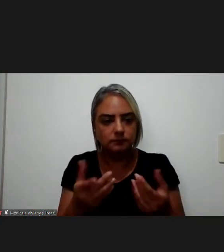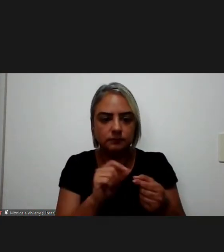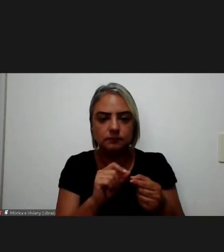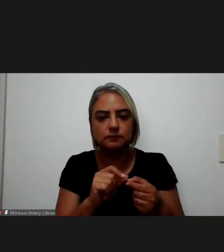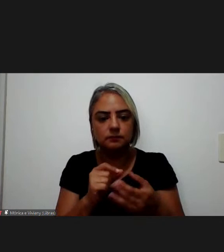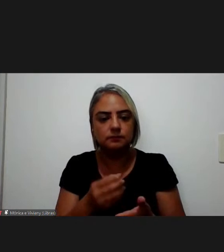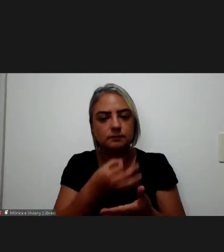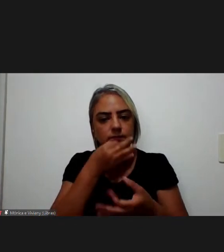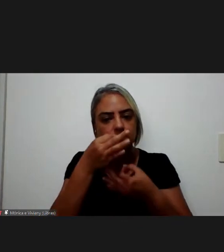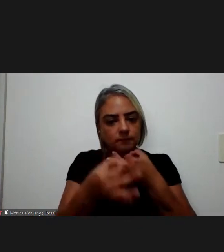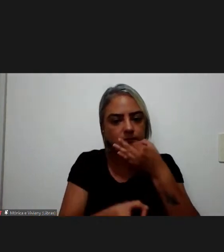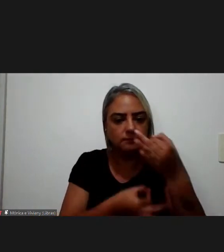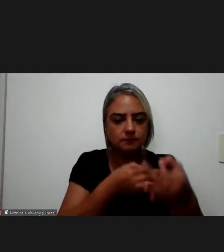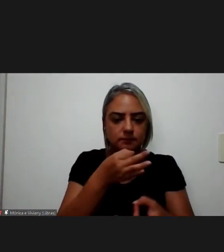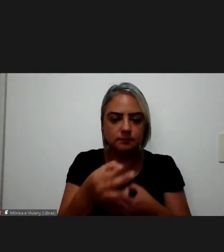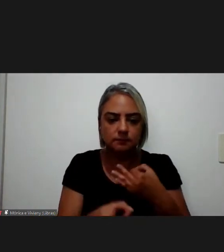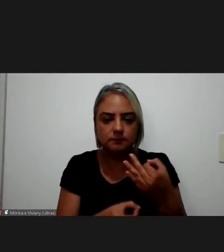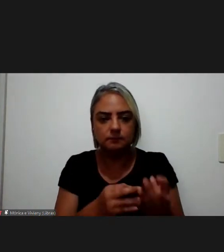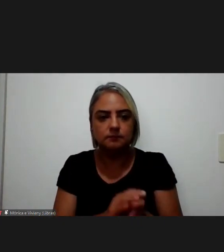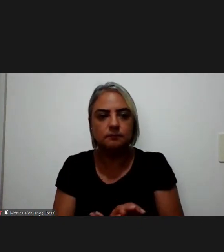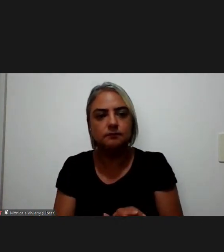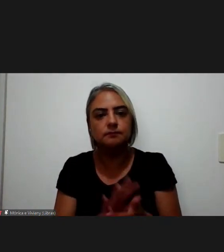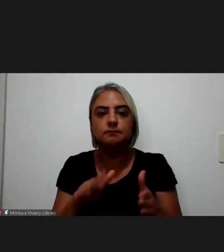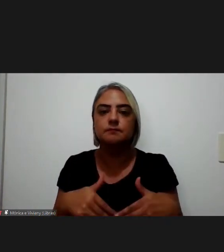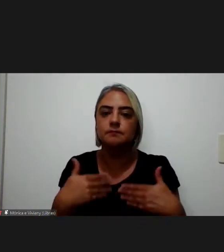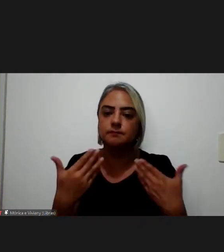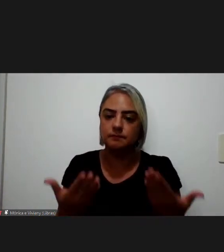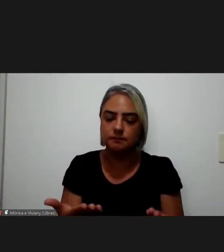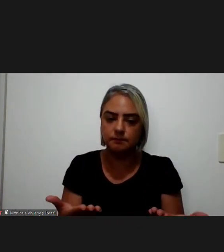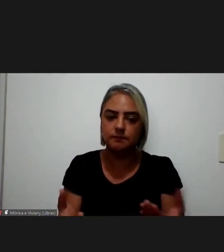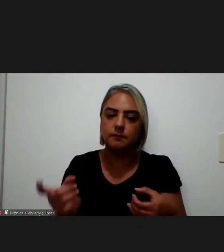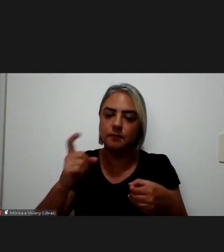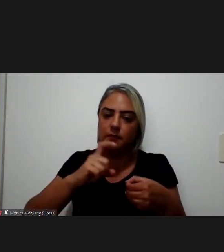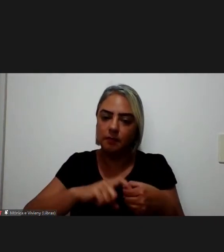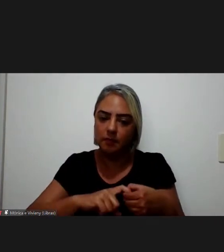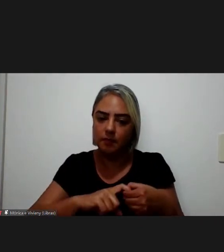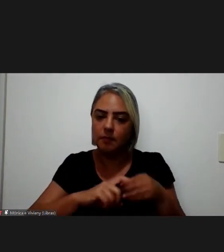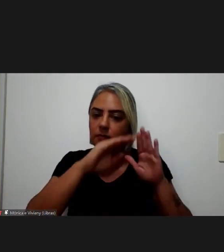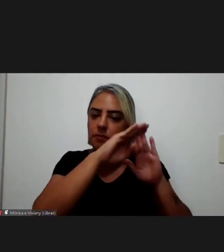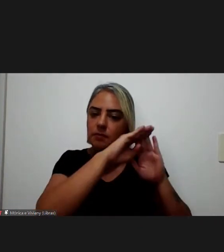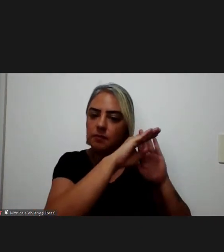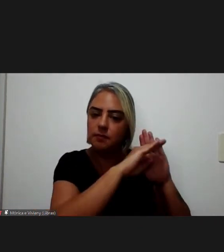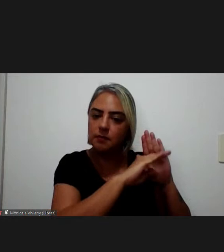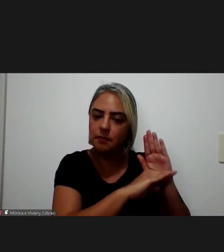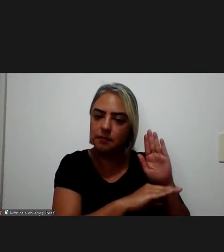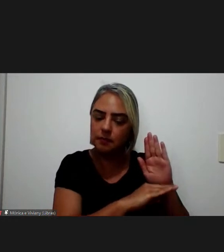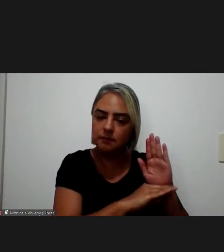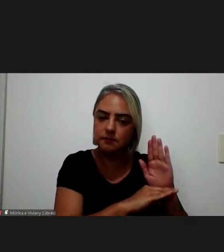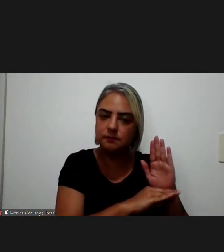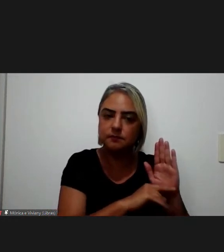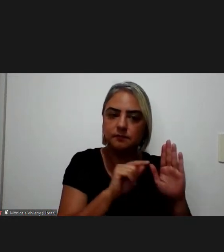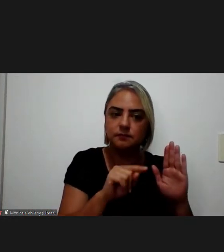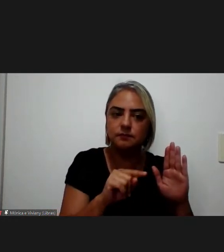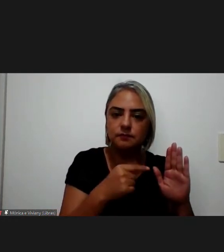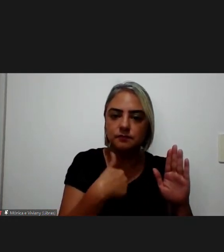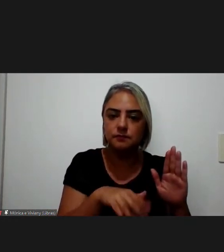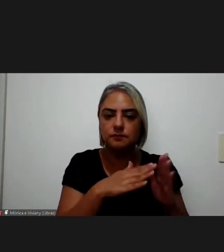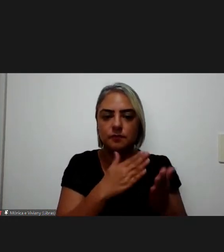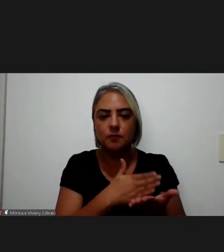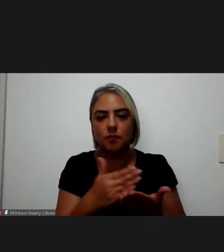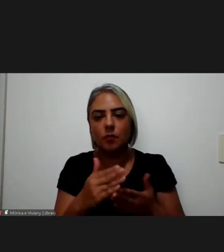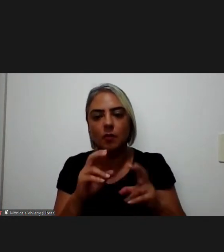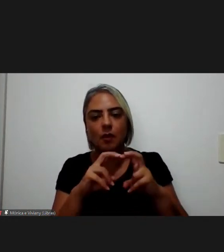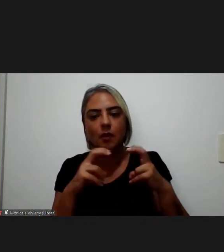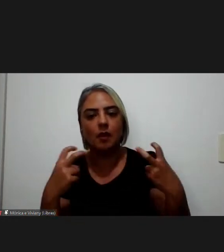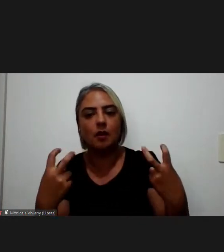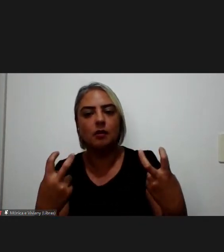whenever you can, make your contributions. Now, we're taking back our program. Here,